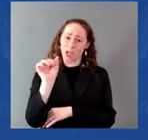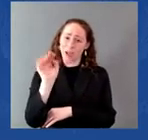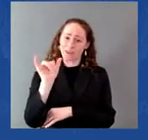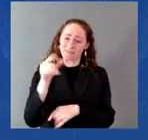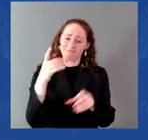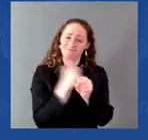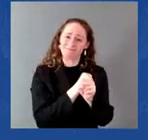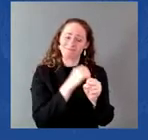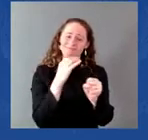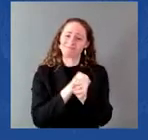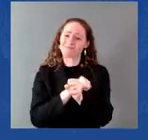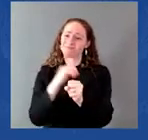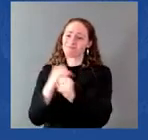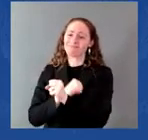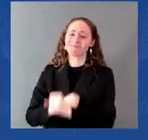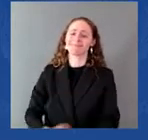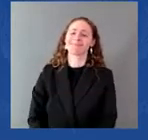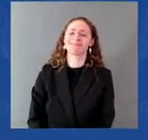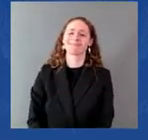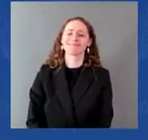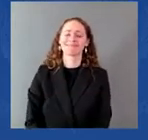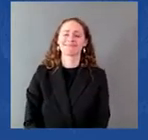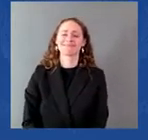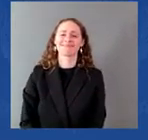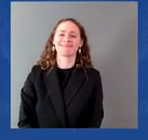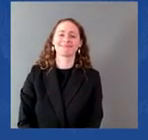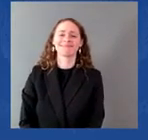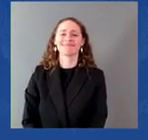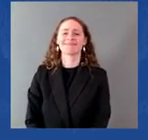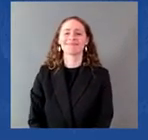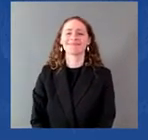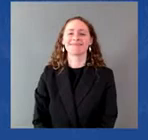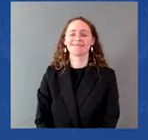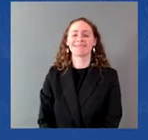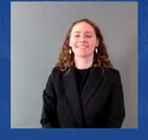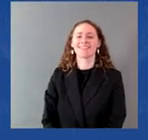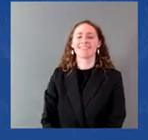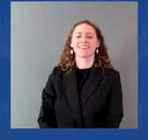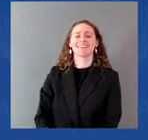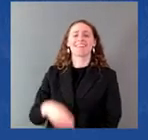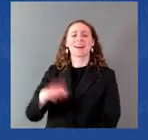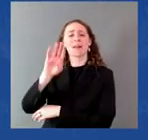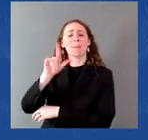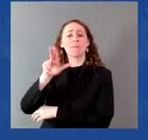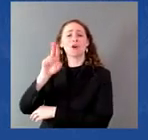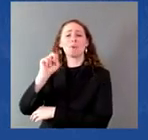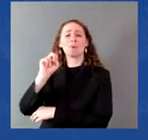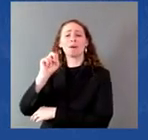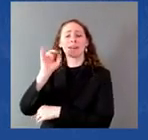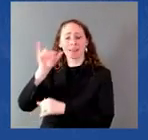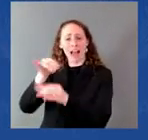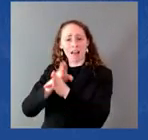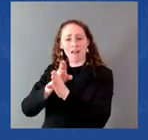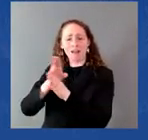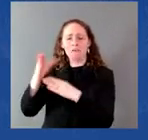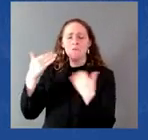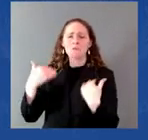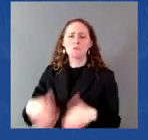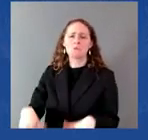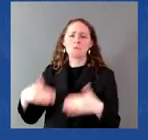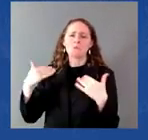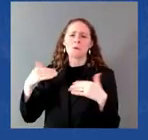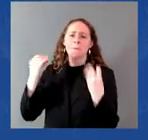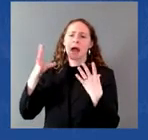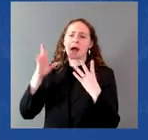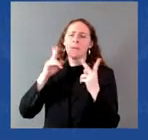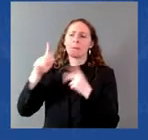ever. And the impact on fans in every generation and artists of every genre. This is